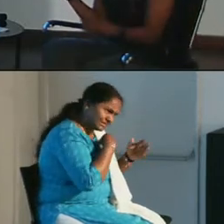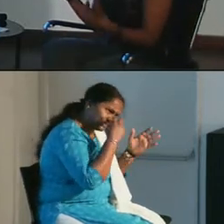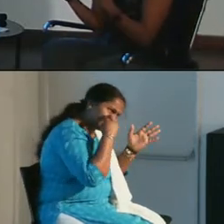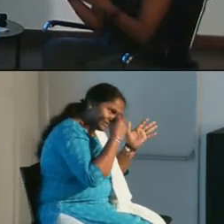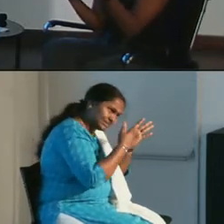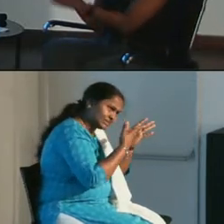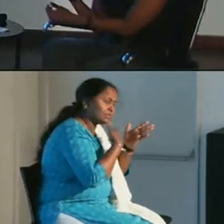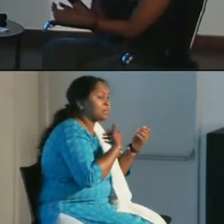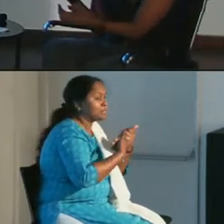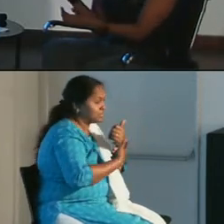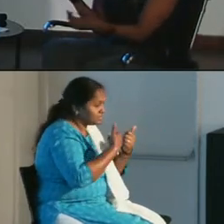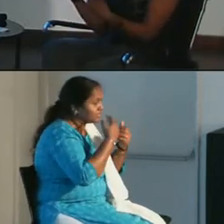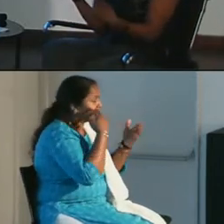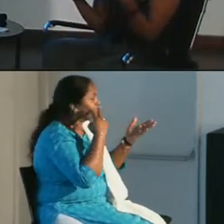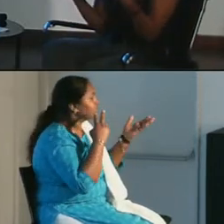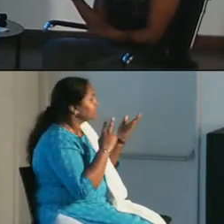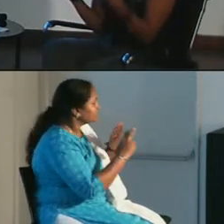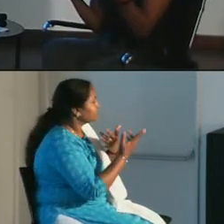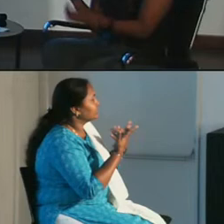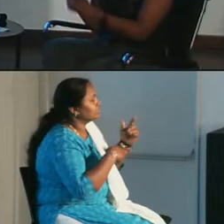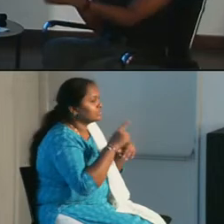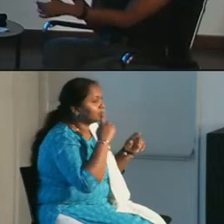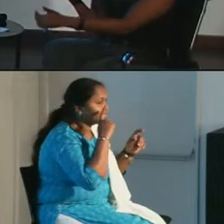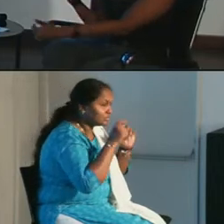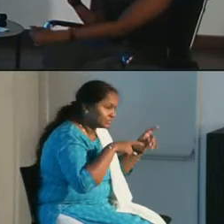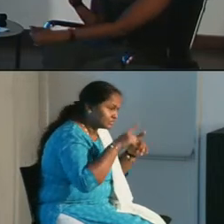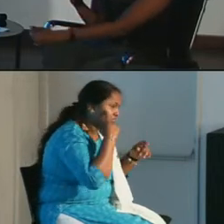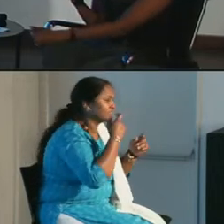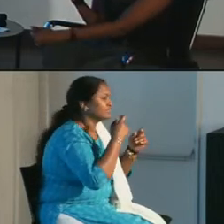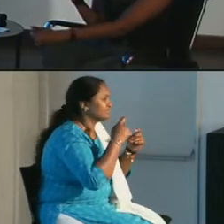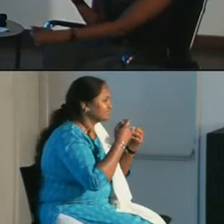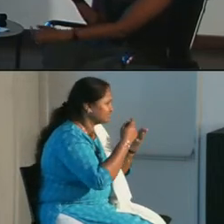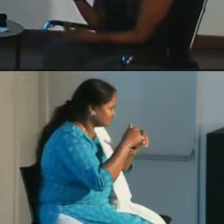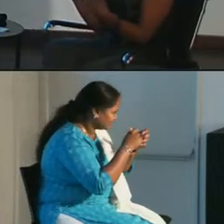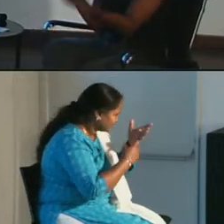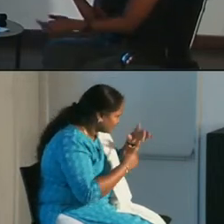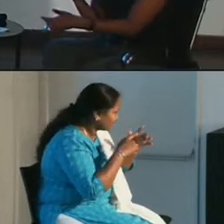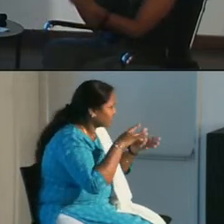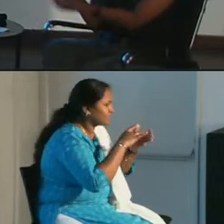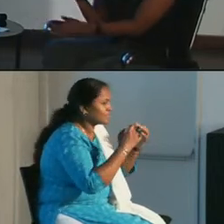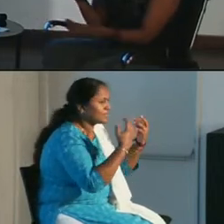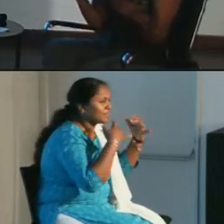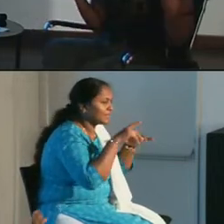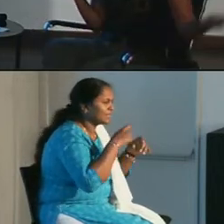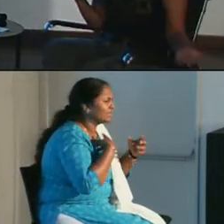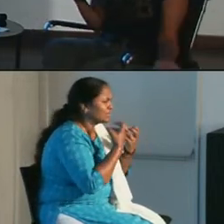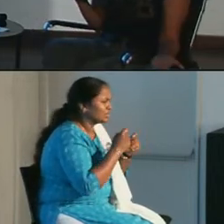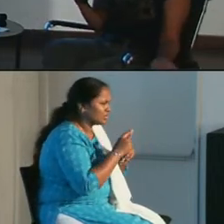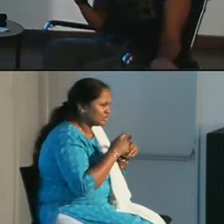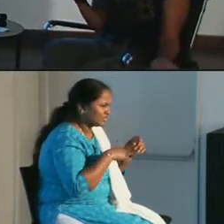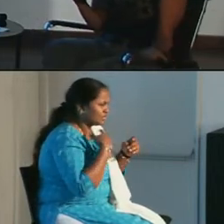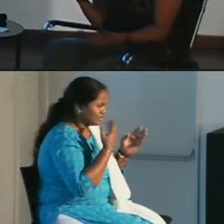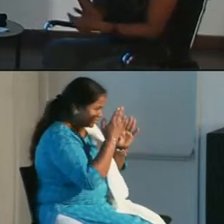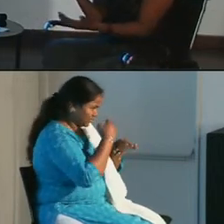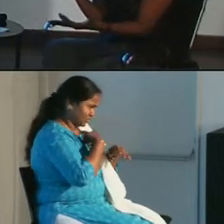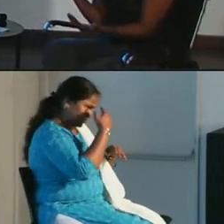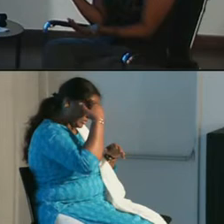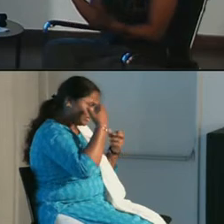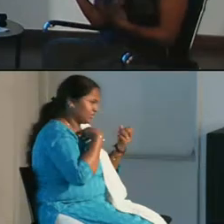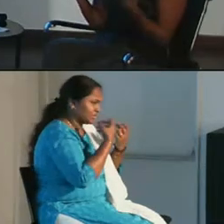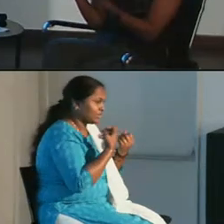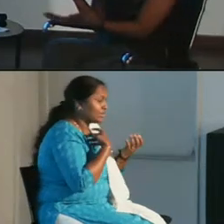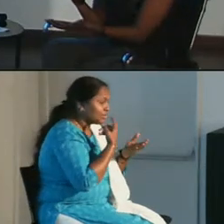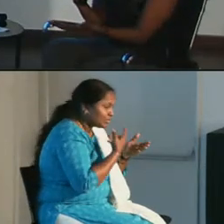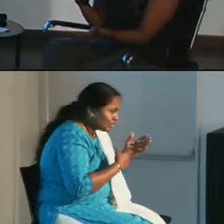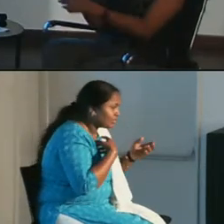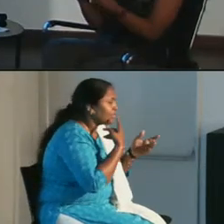I challenge the viewer. I challenge what it is to make art in public spaces as well. I do not want to paint something you already know. I do not want to know